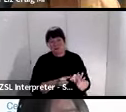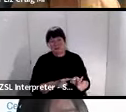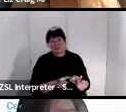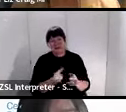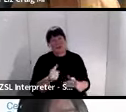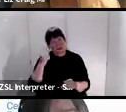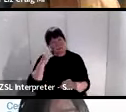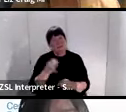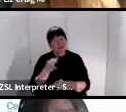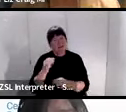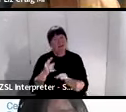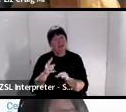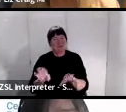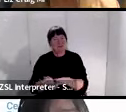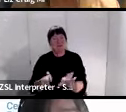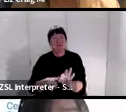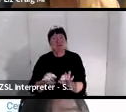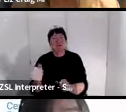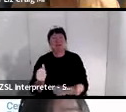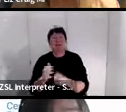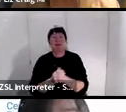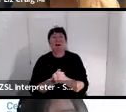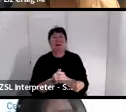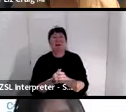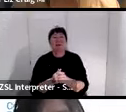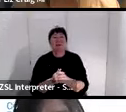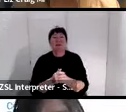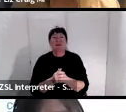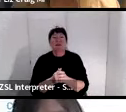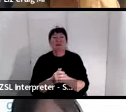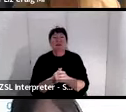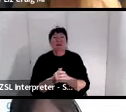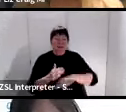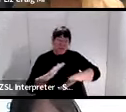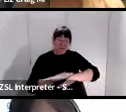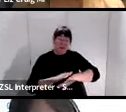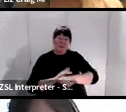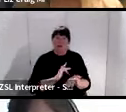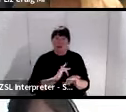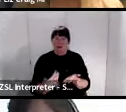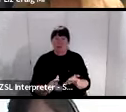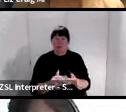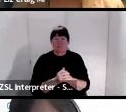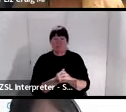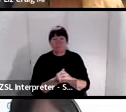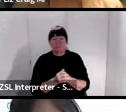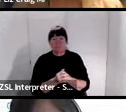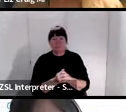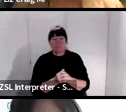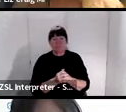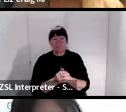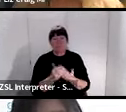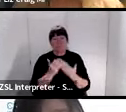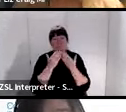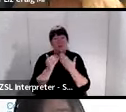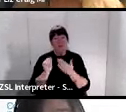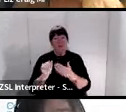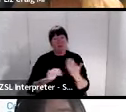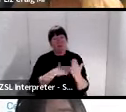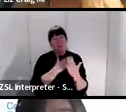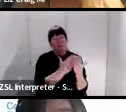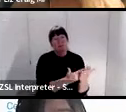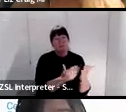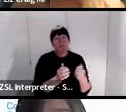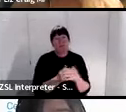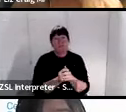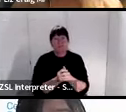those as well. So we are at time now, but I want to thank you for your submission. And I also